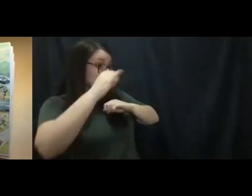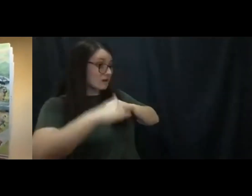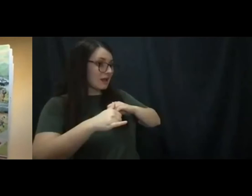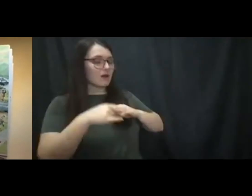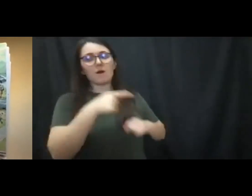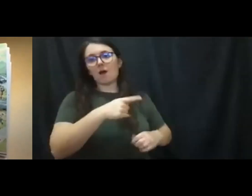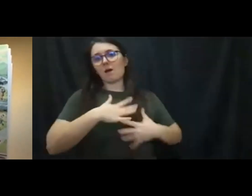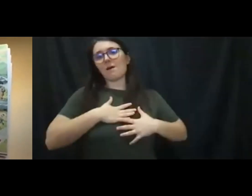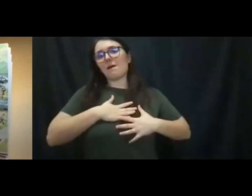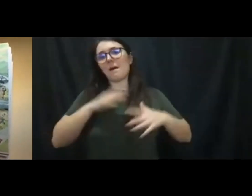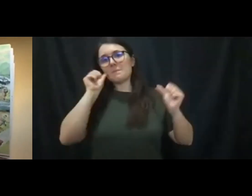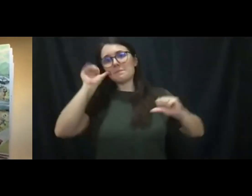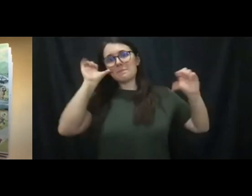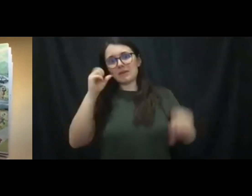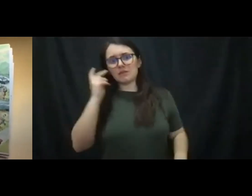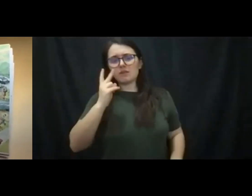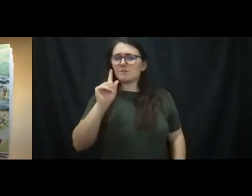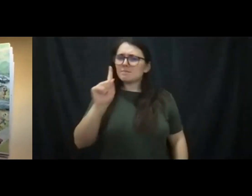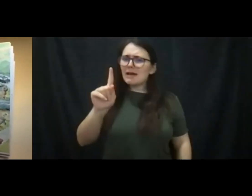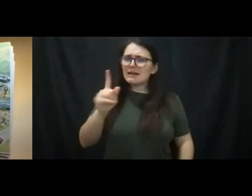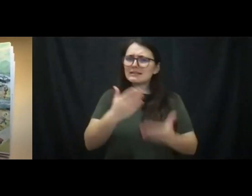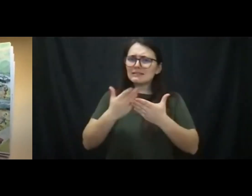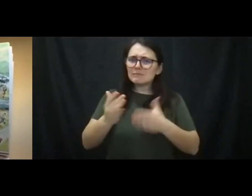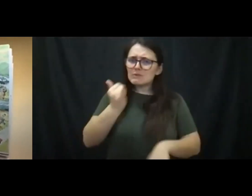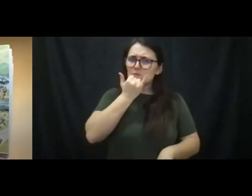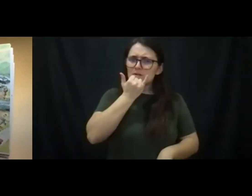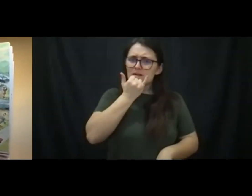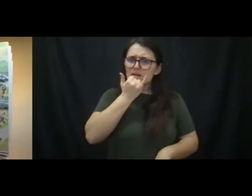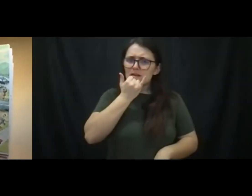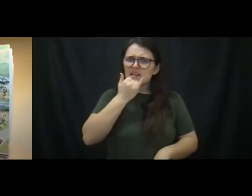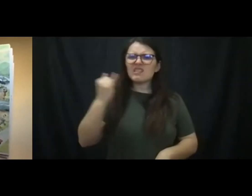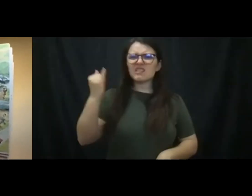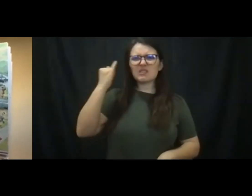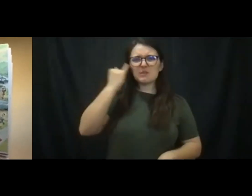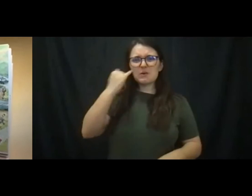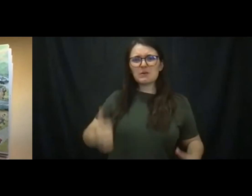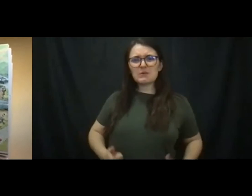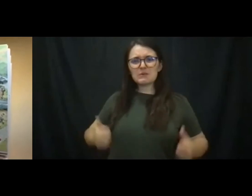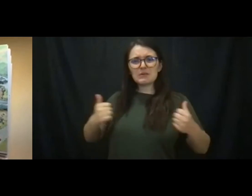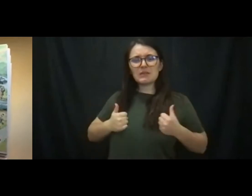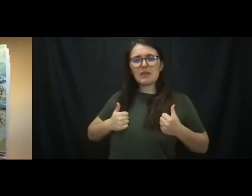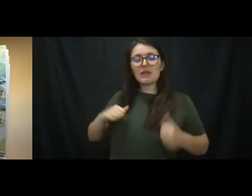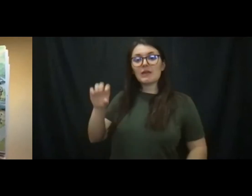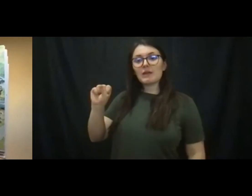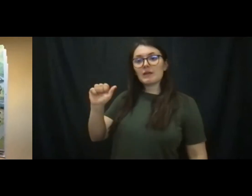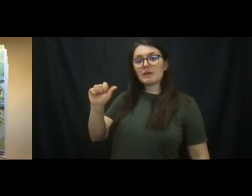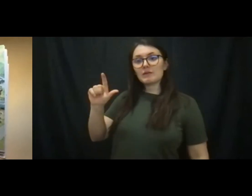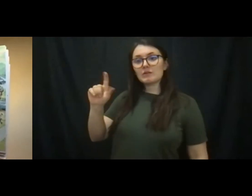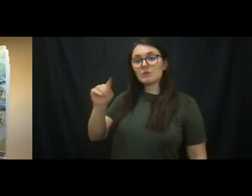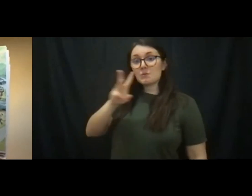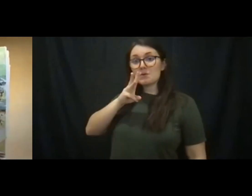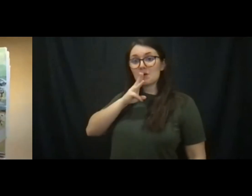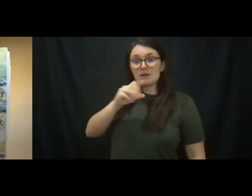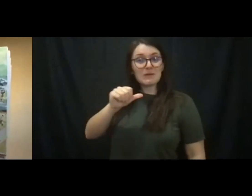sight, but something was wrong. Whales are supposed to live in the salt water of the ocean, not in the fresh water of